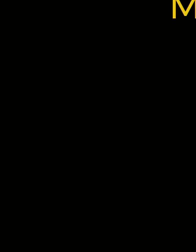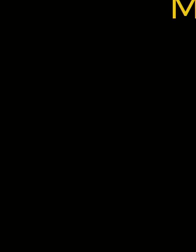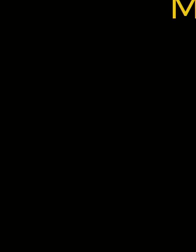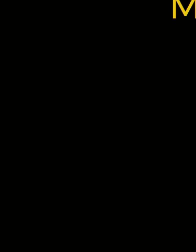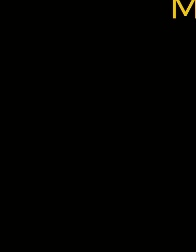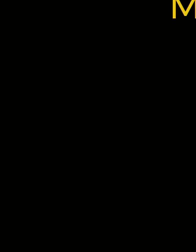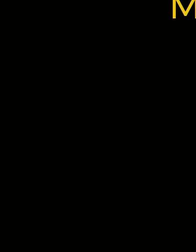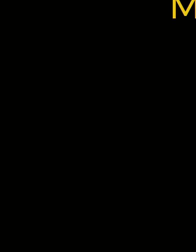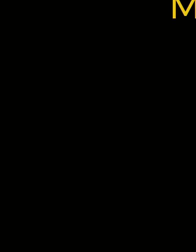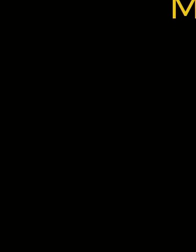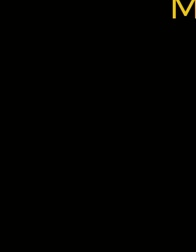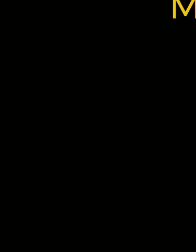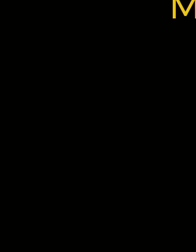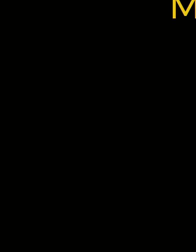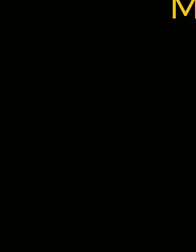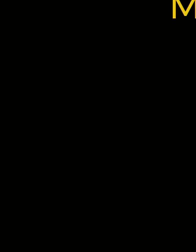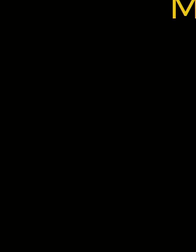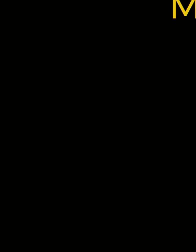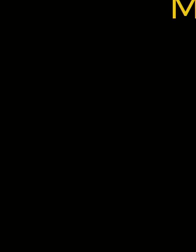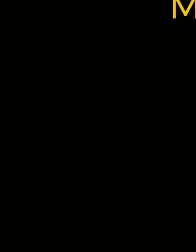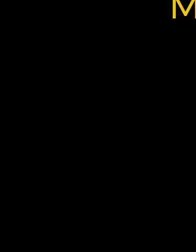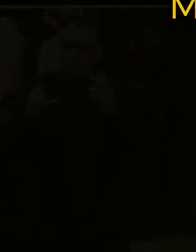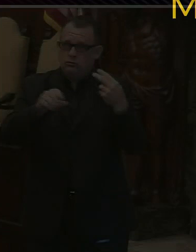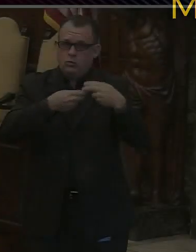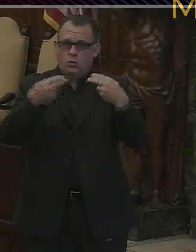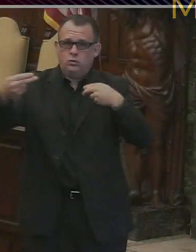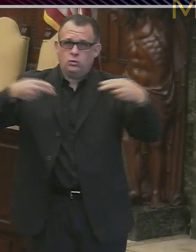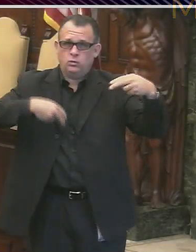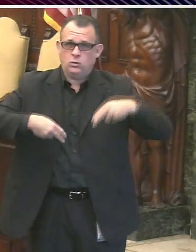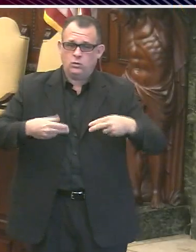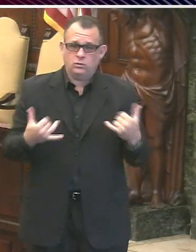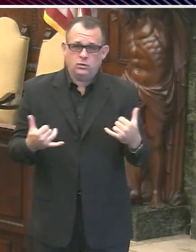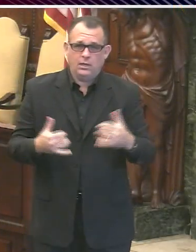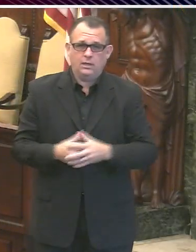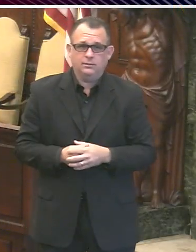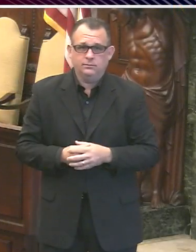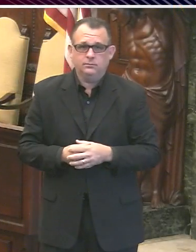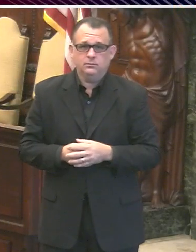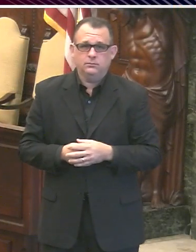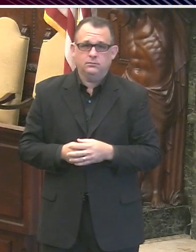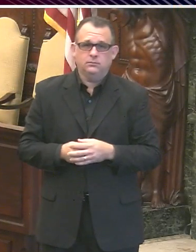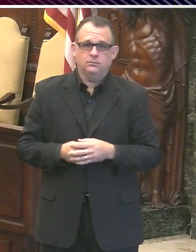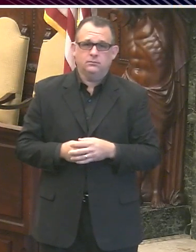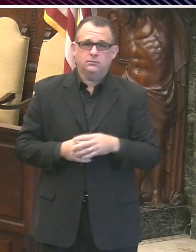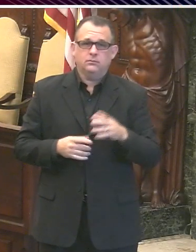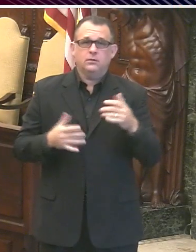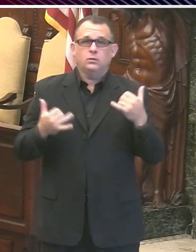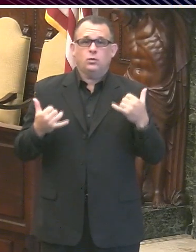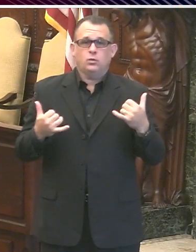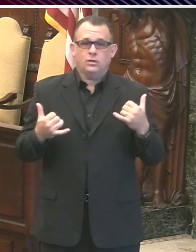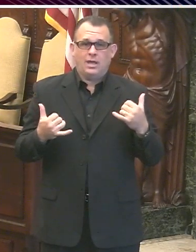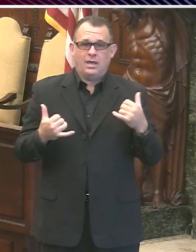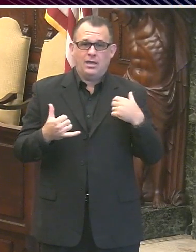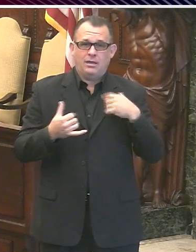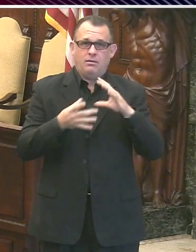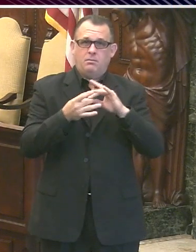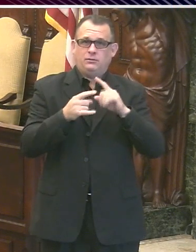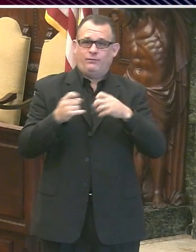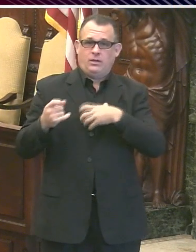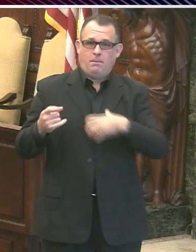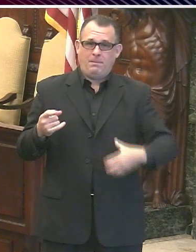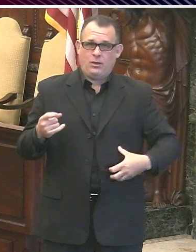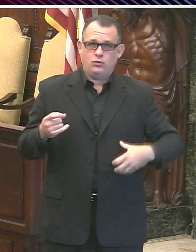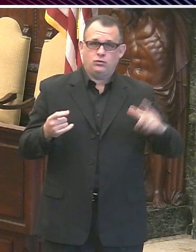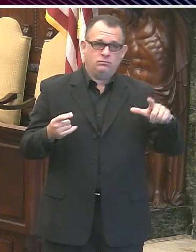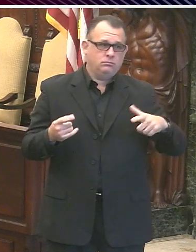the briefing virtually to adhere to social distancing guidelines. And we begin the briefing today with some opening remarks from Mayor Kenny. Mayor, you